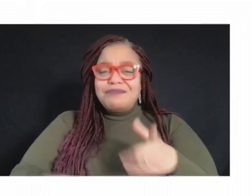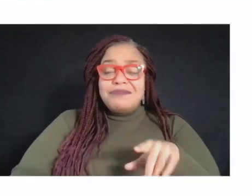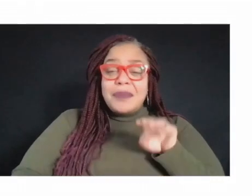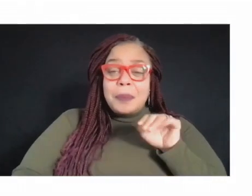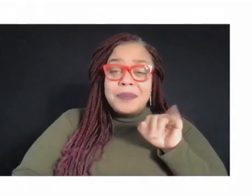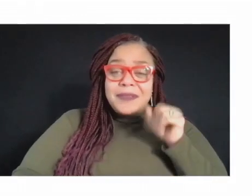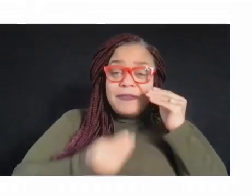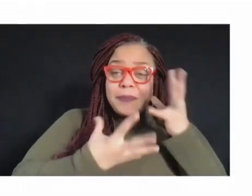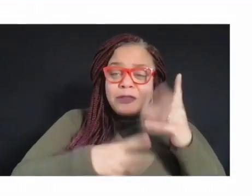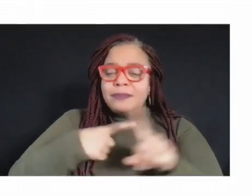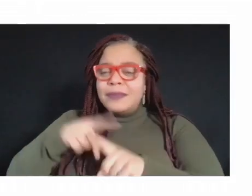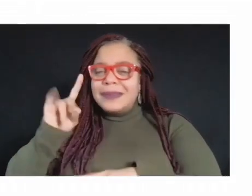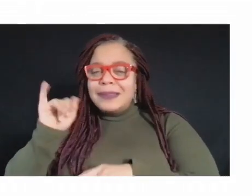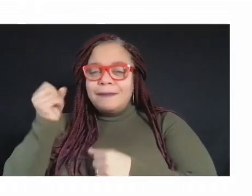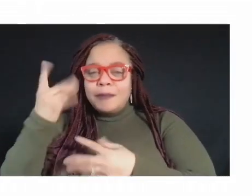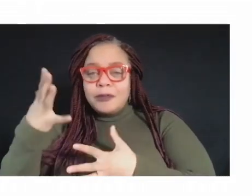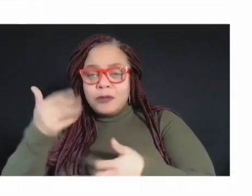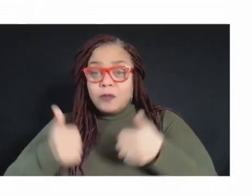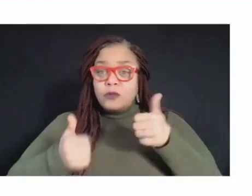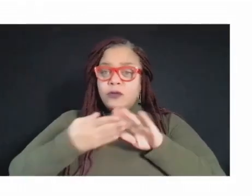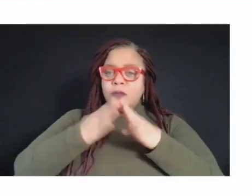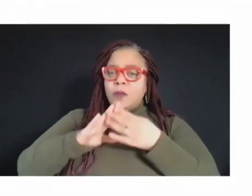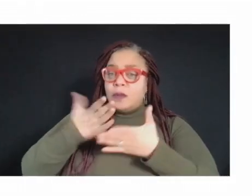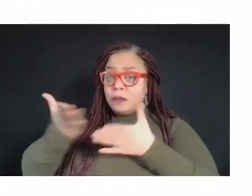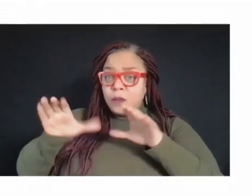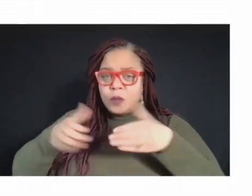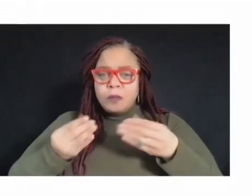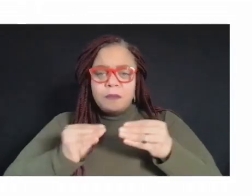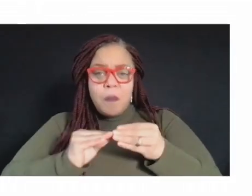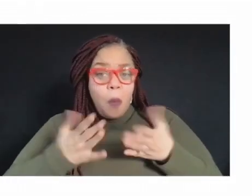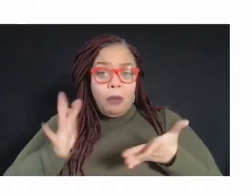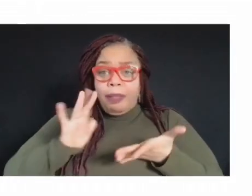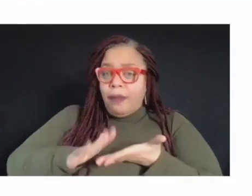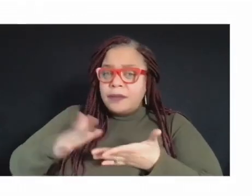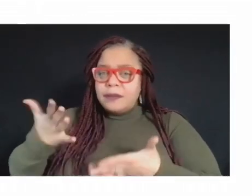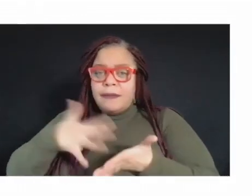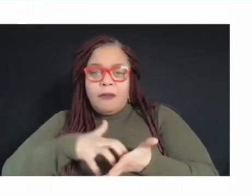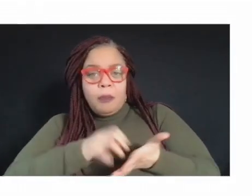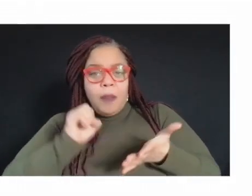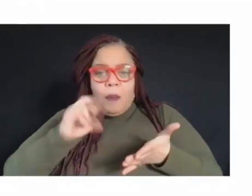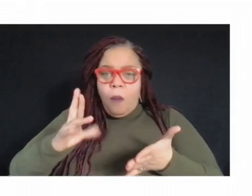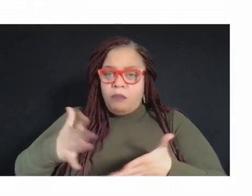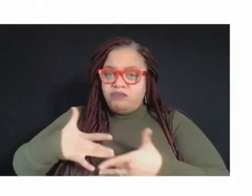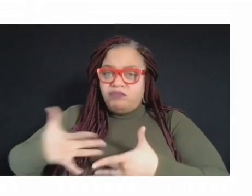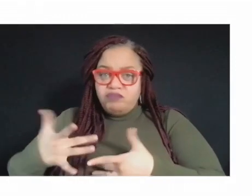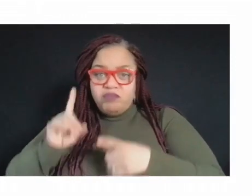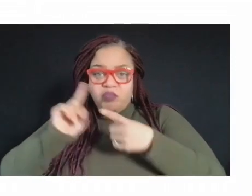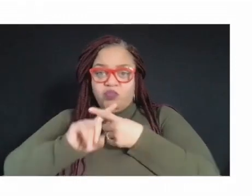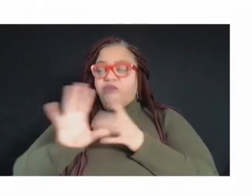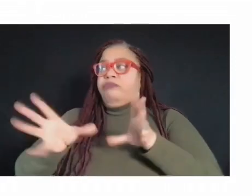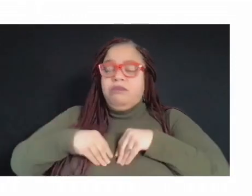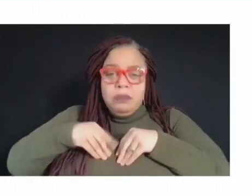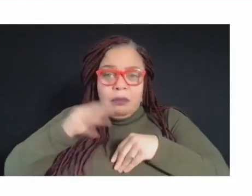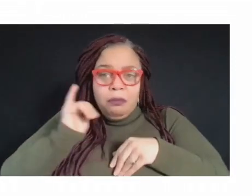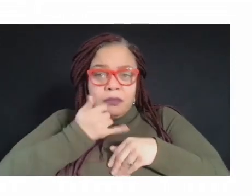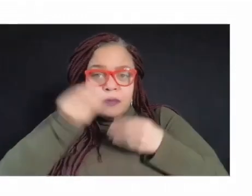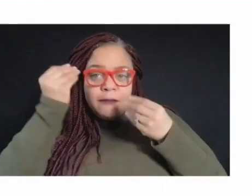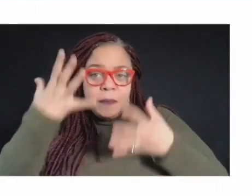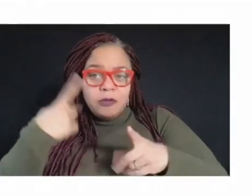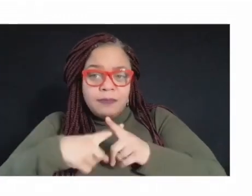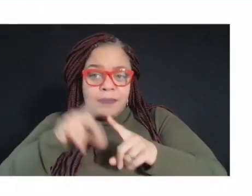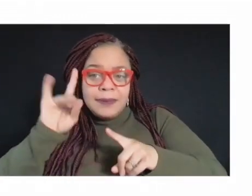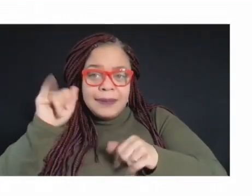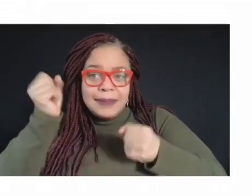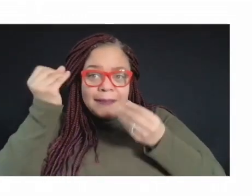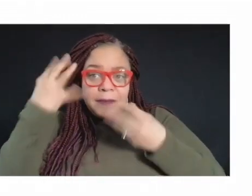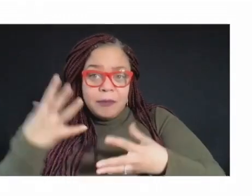susceptible to mis and disinformation, and the strategies that can be used to mitigate the impact of that information. We're going to be building on some of the conversations